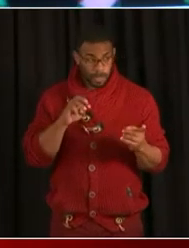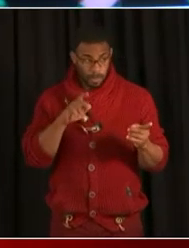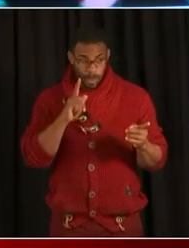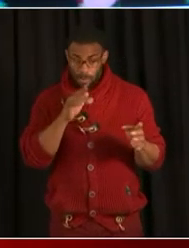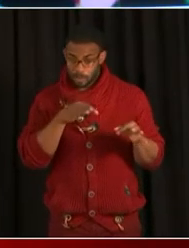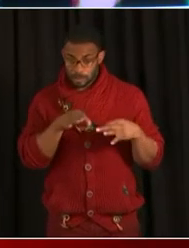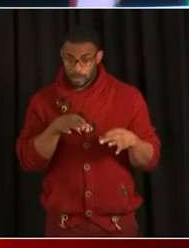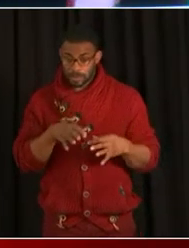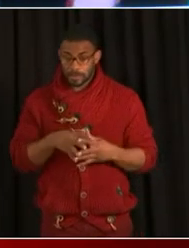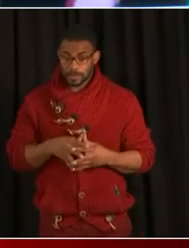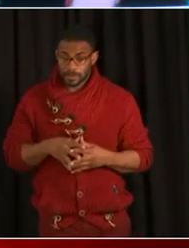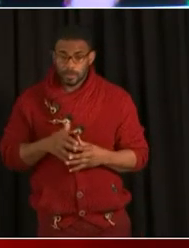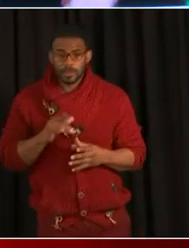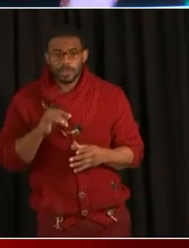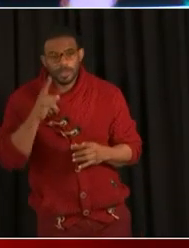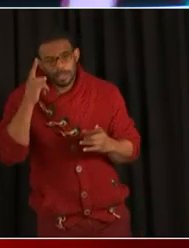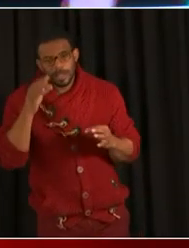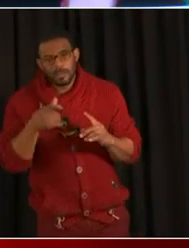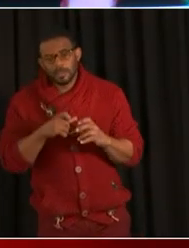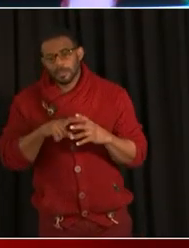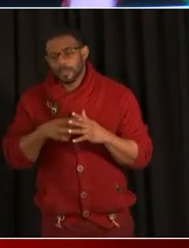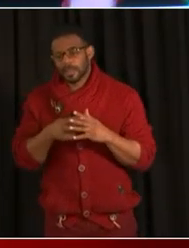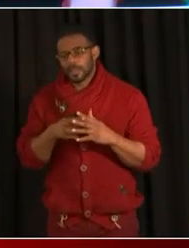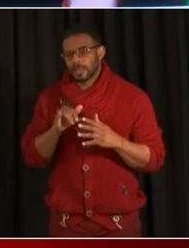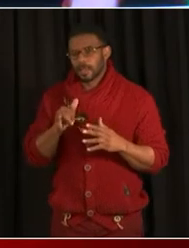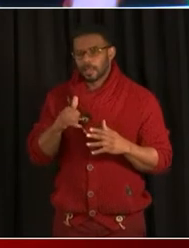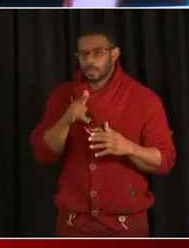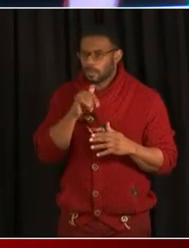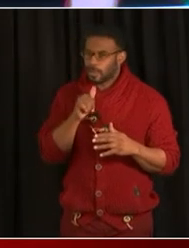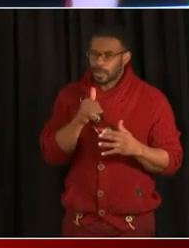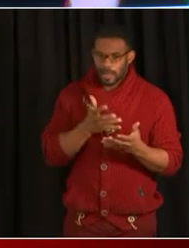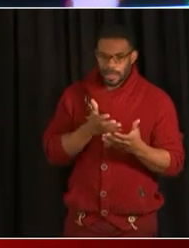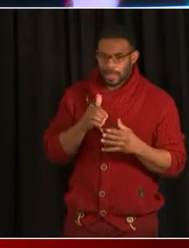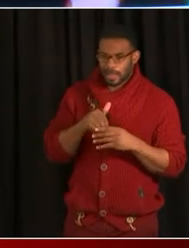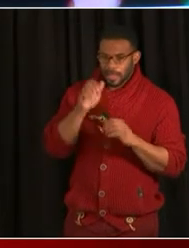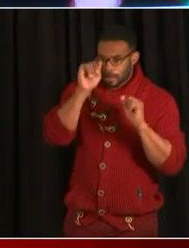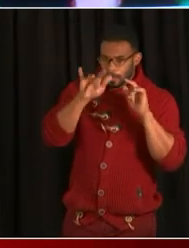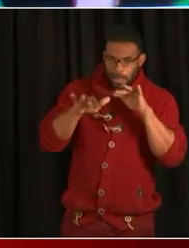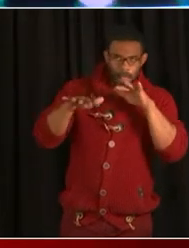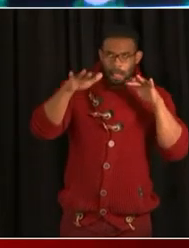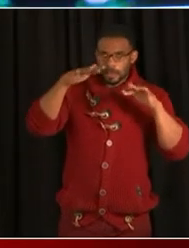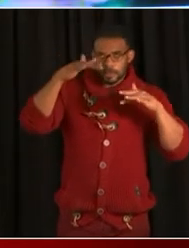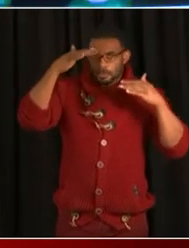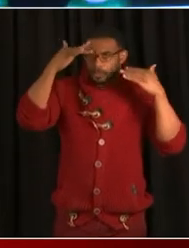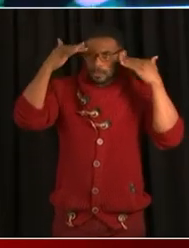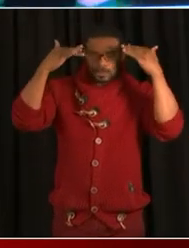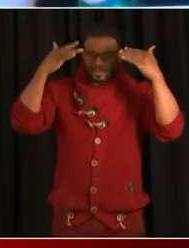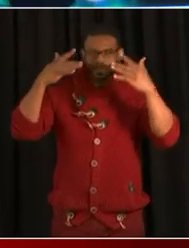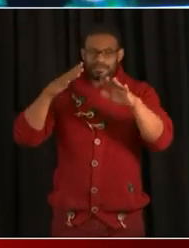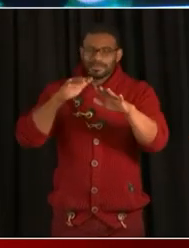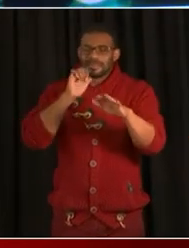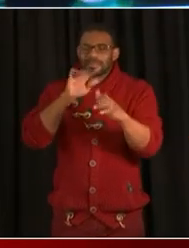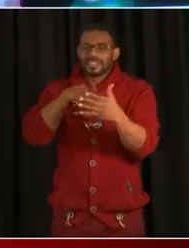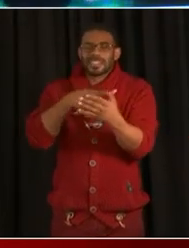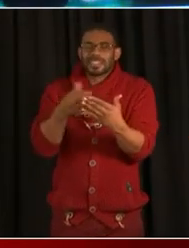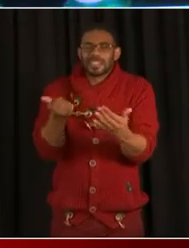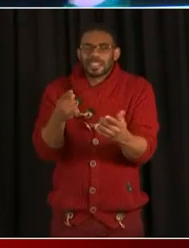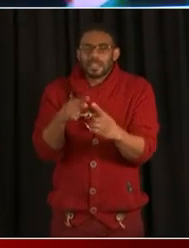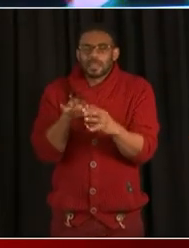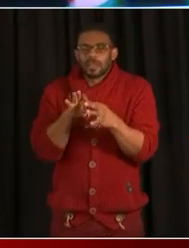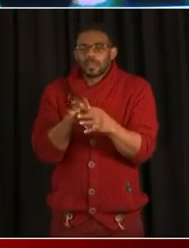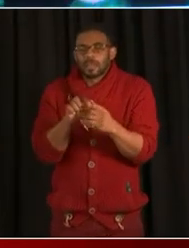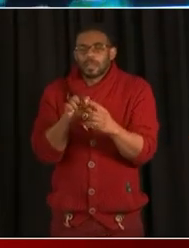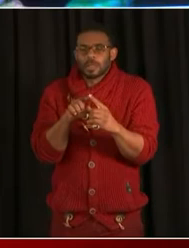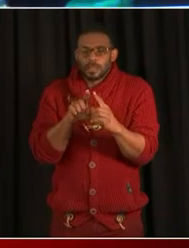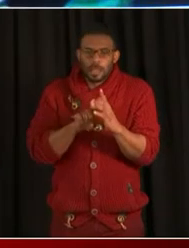Mark was outlining, we decided from the very beginning that we would not engage in magical thinking. We would not sort of schedule things and go through